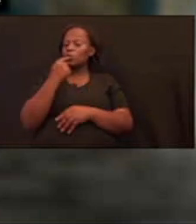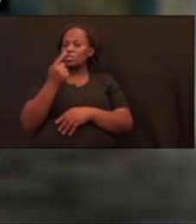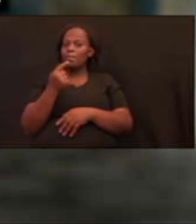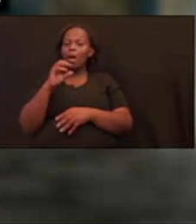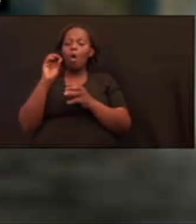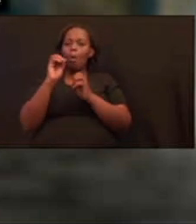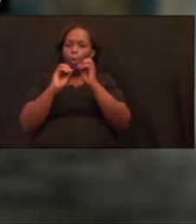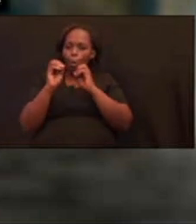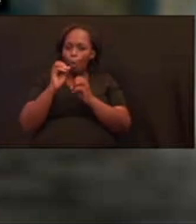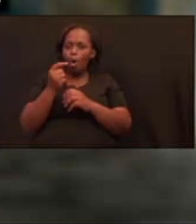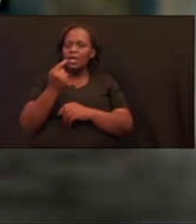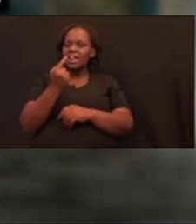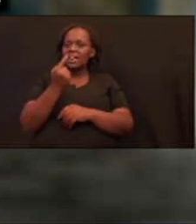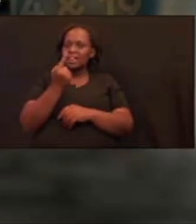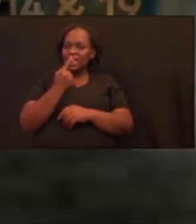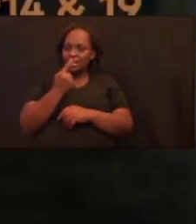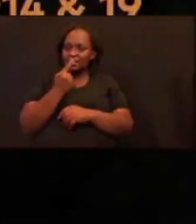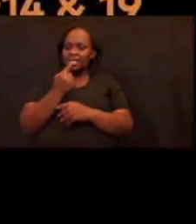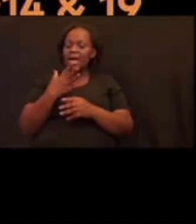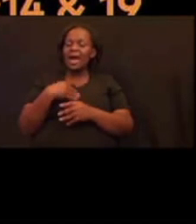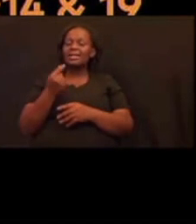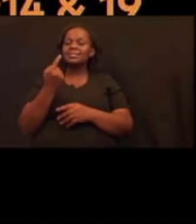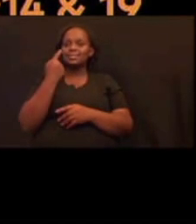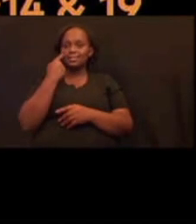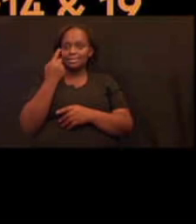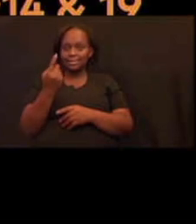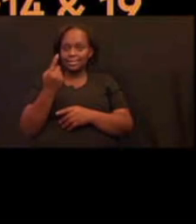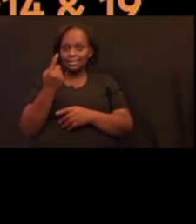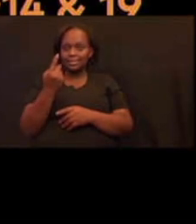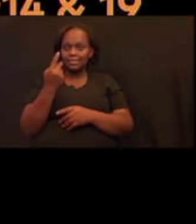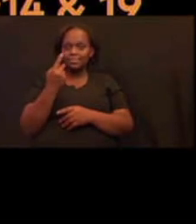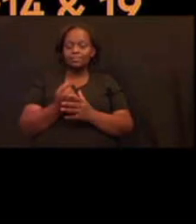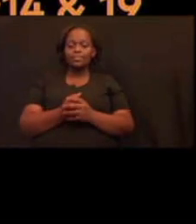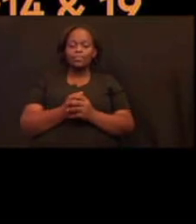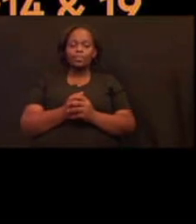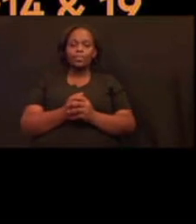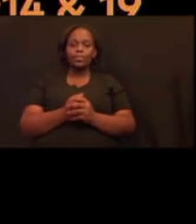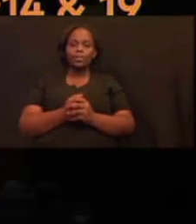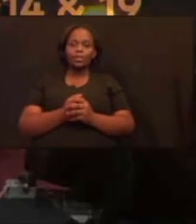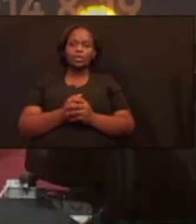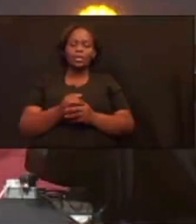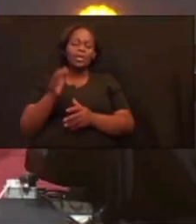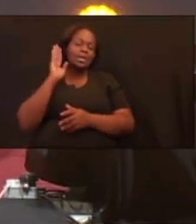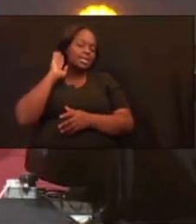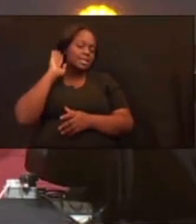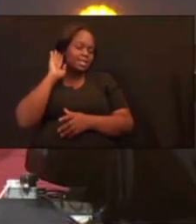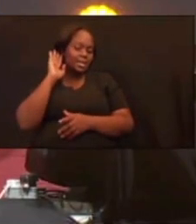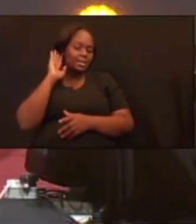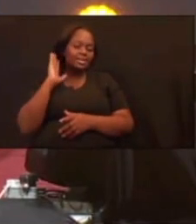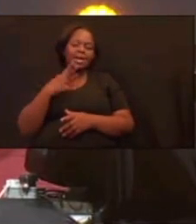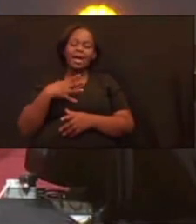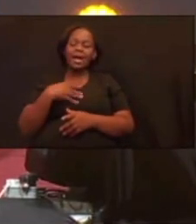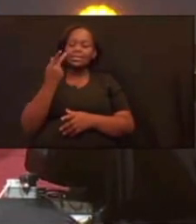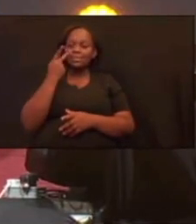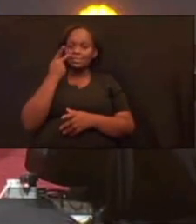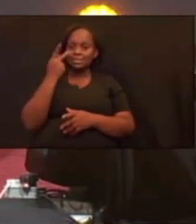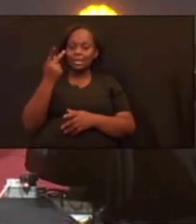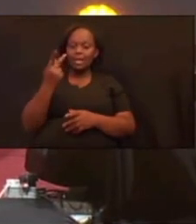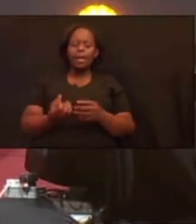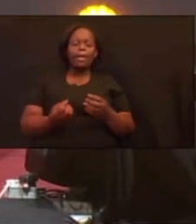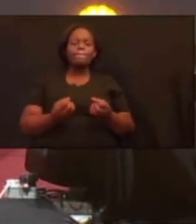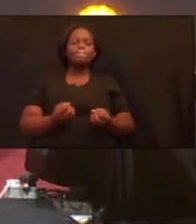to believe, it must translate into an experience. Hearing and seeing the miracles which he